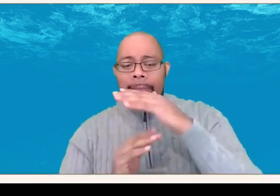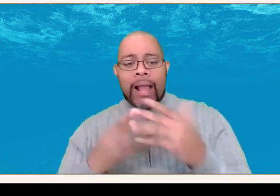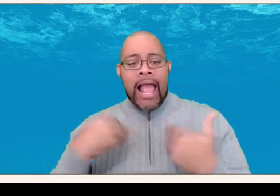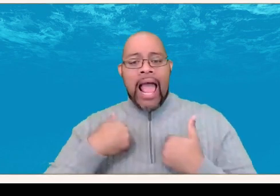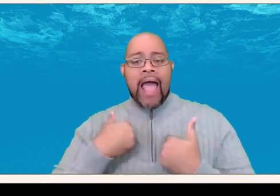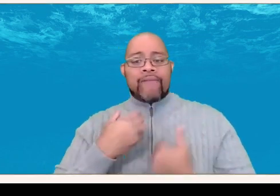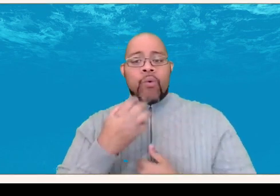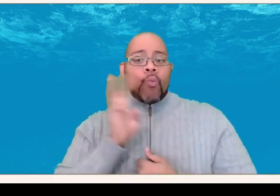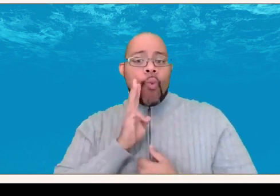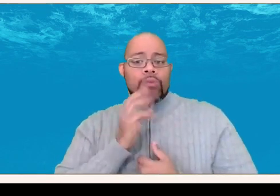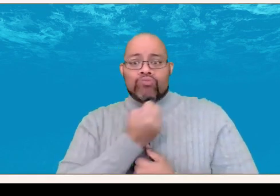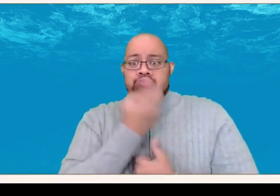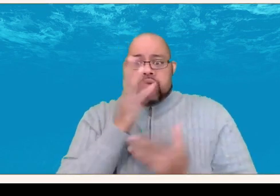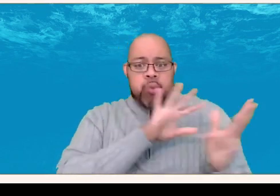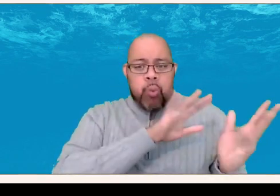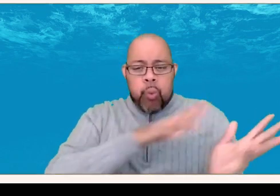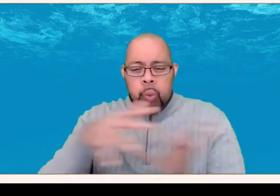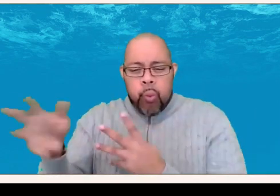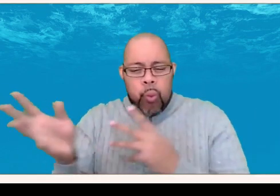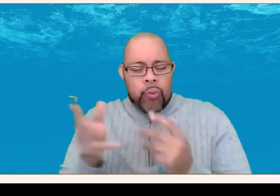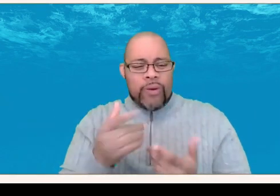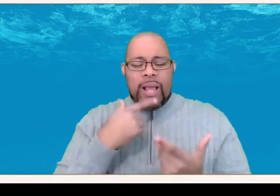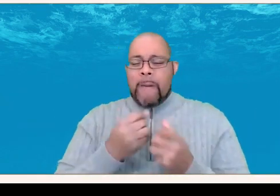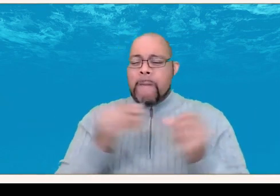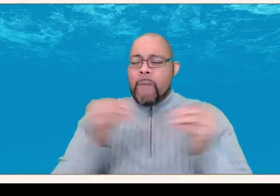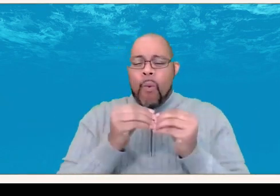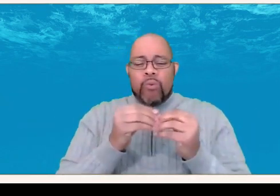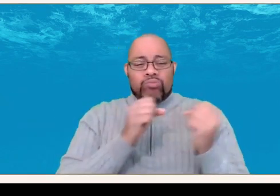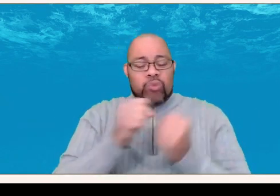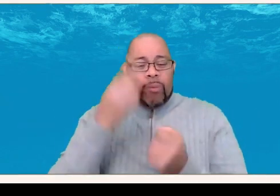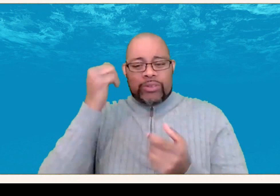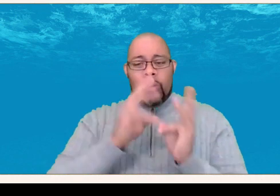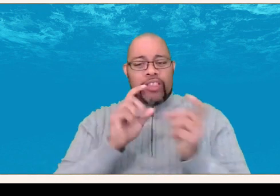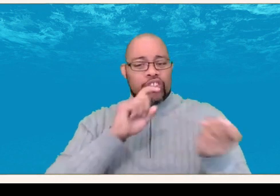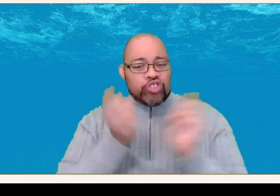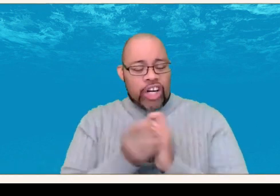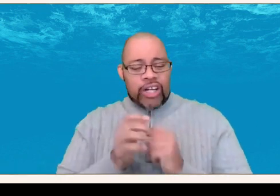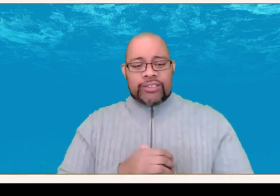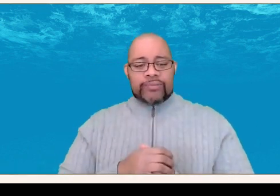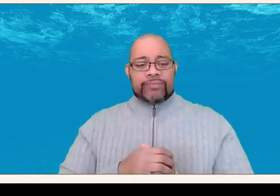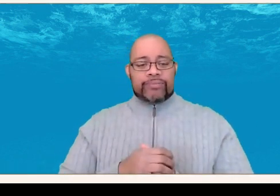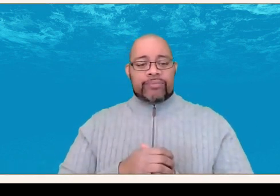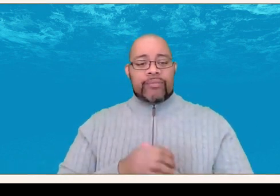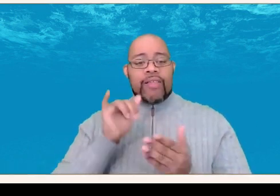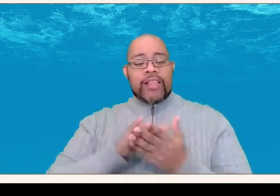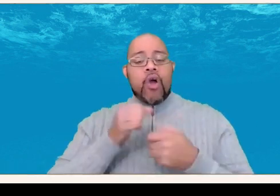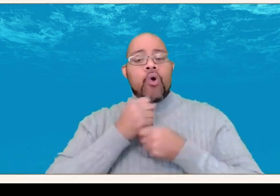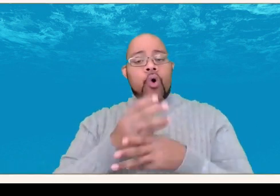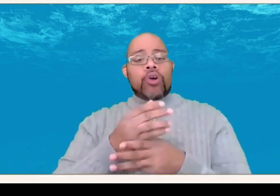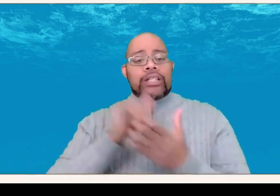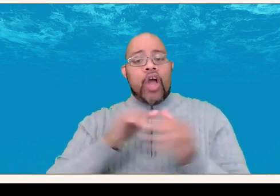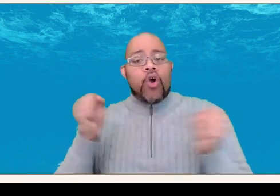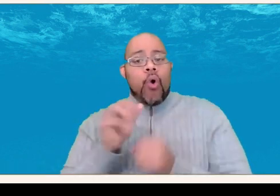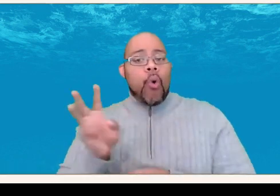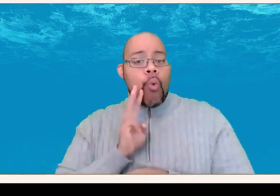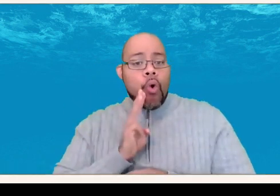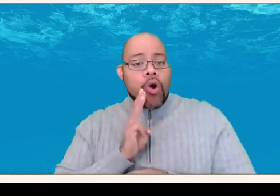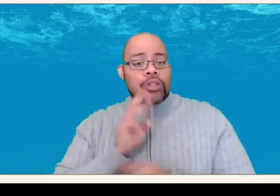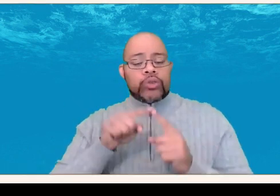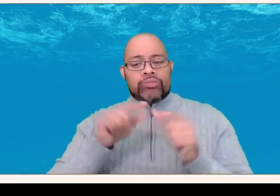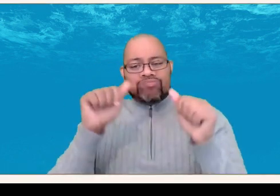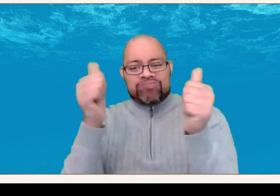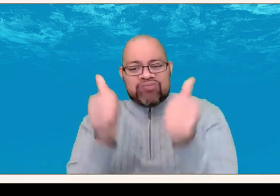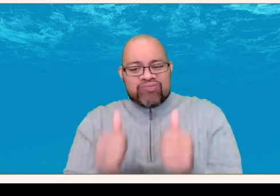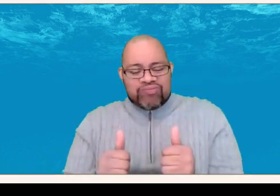marine heat waves, which are more abundant and stronger thanks to climate change. And these are causing these cold water species